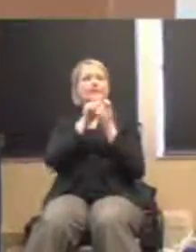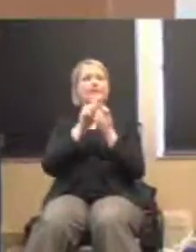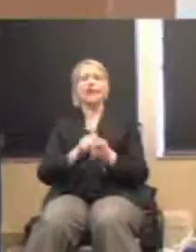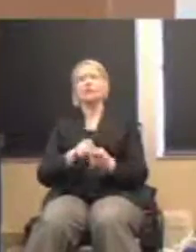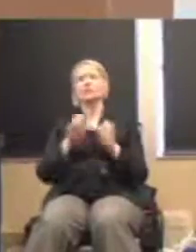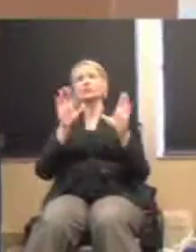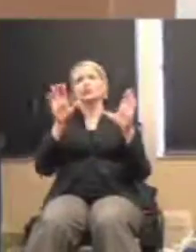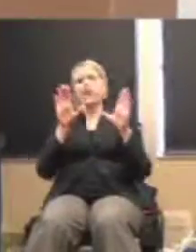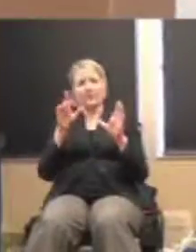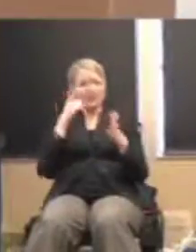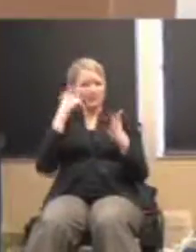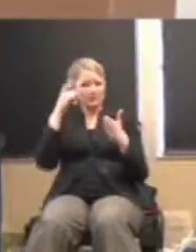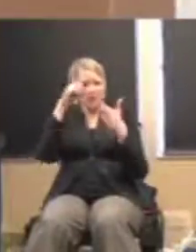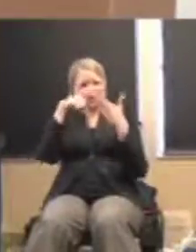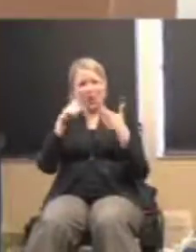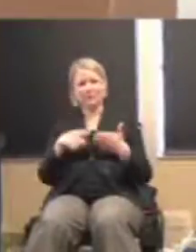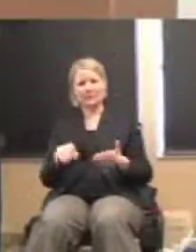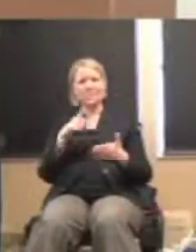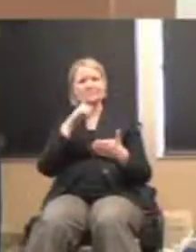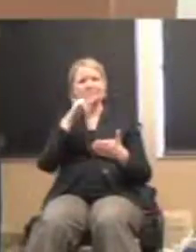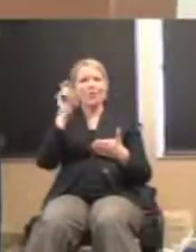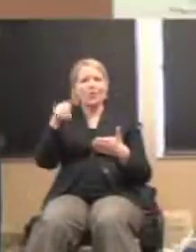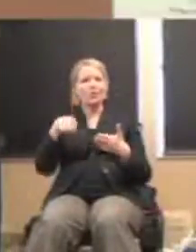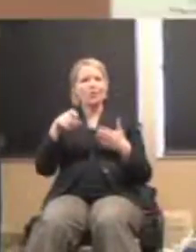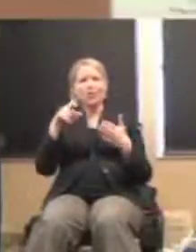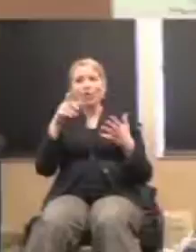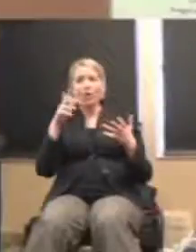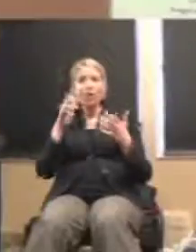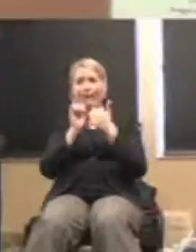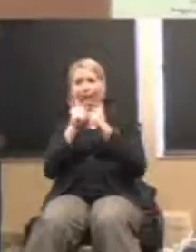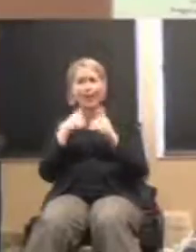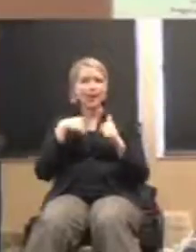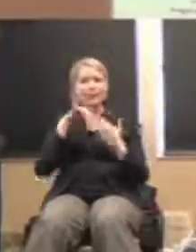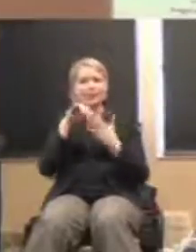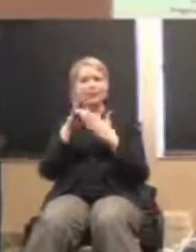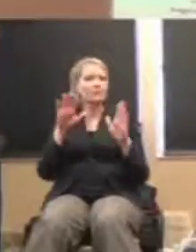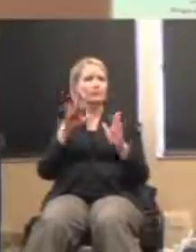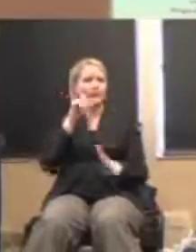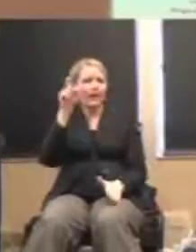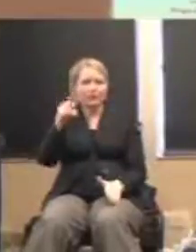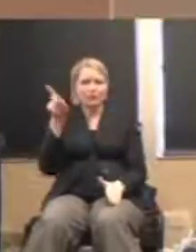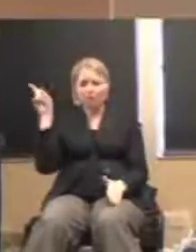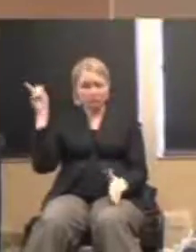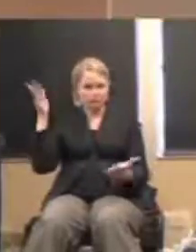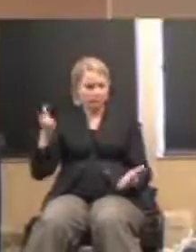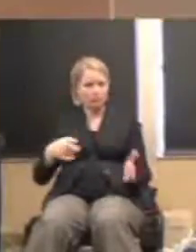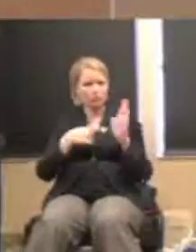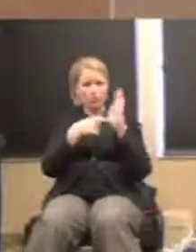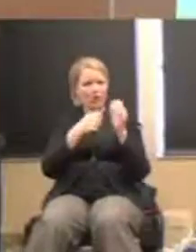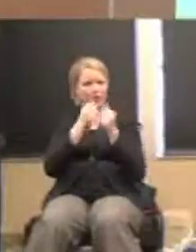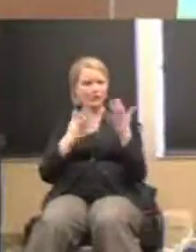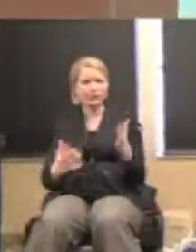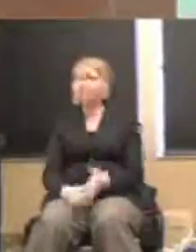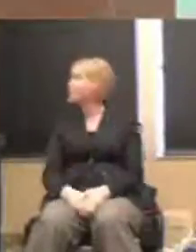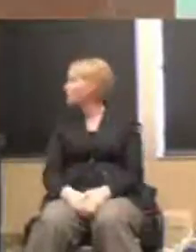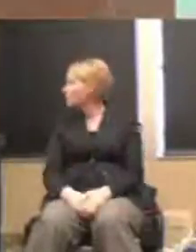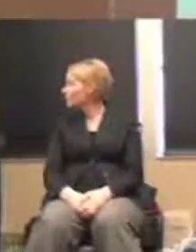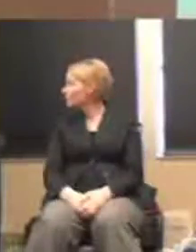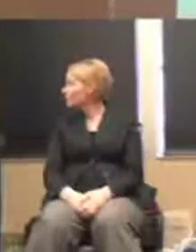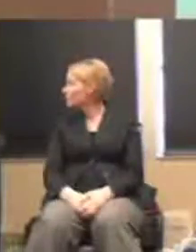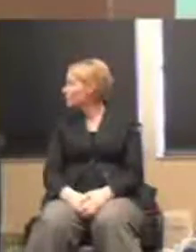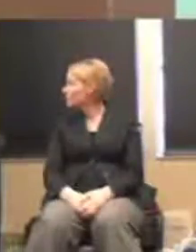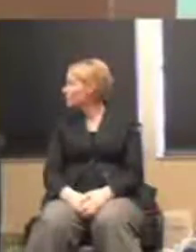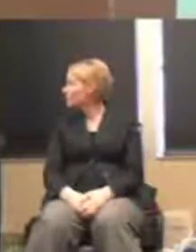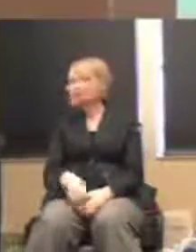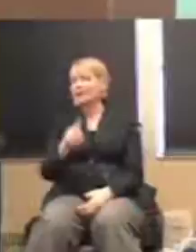is a checklist, so there aren't any questions of how you would implement it. You can also go to the checklist. Oh, data sheets and checklists are